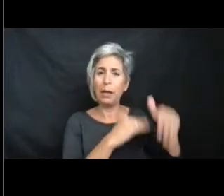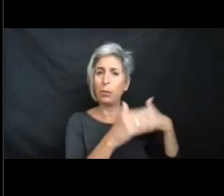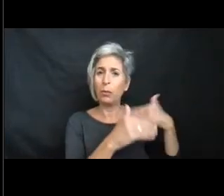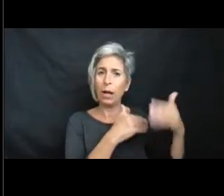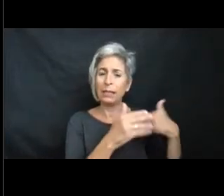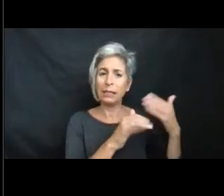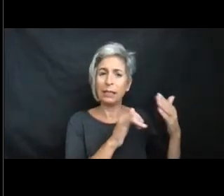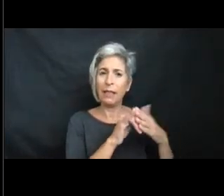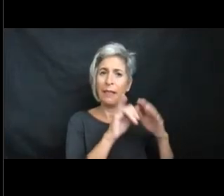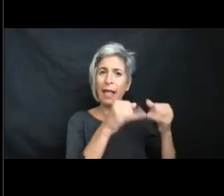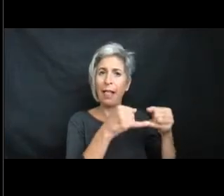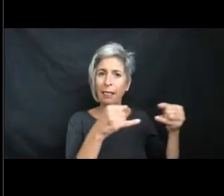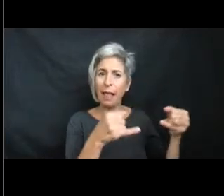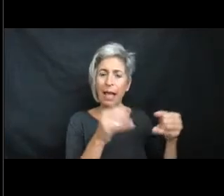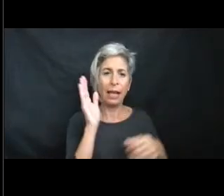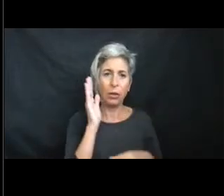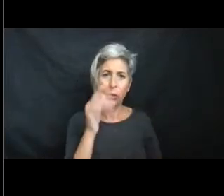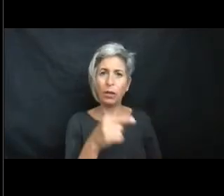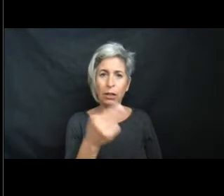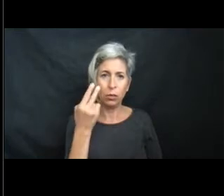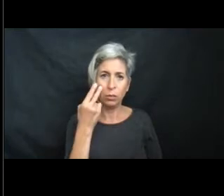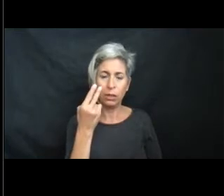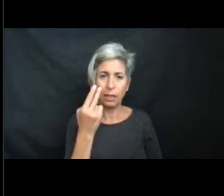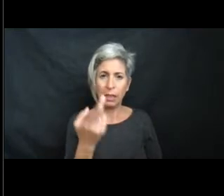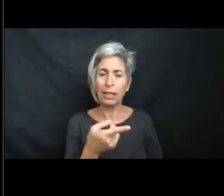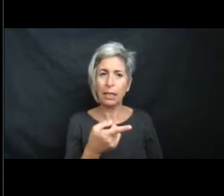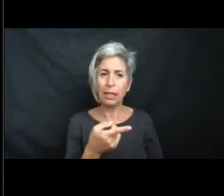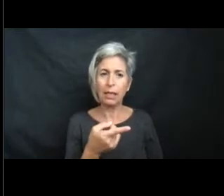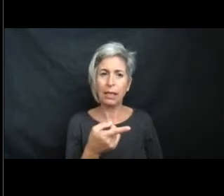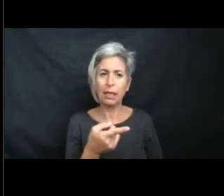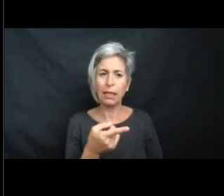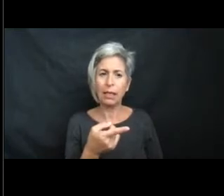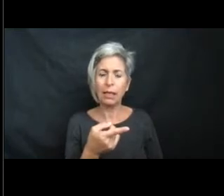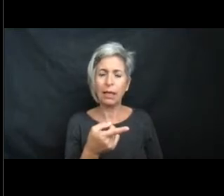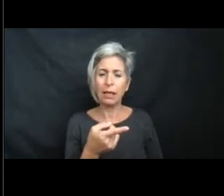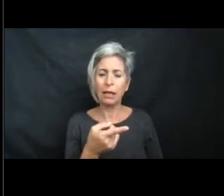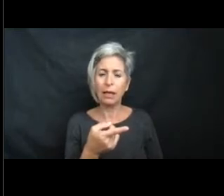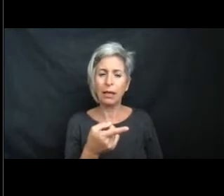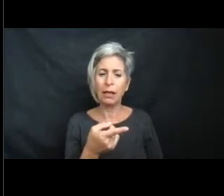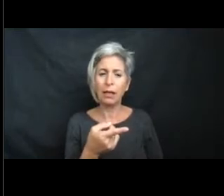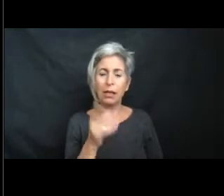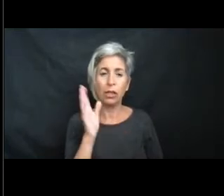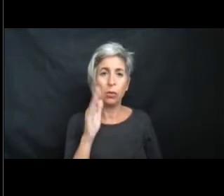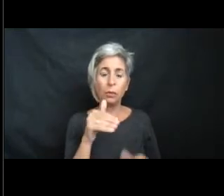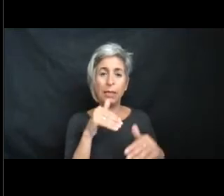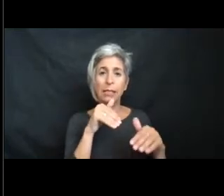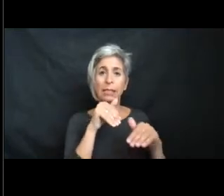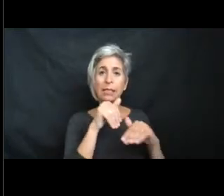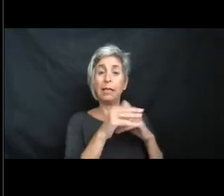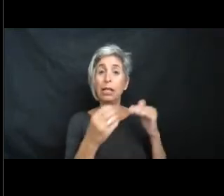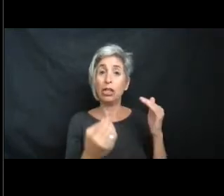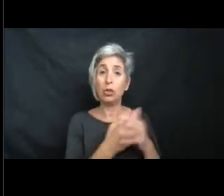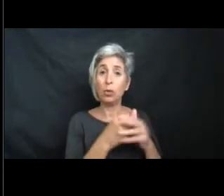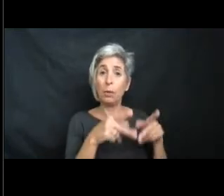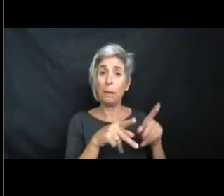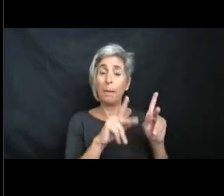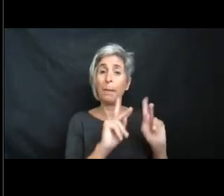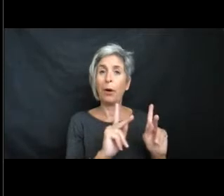Navline the way it is being done today. So when the cutover happens, you will be submitting new permit applications in